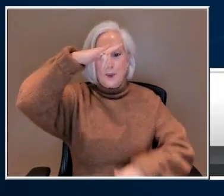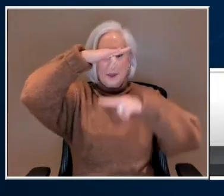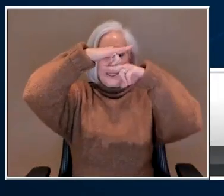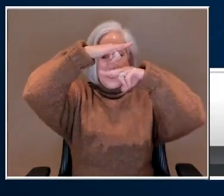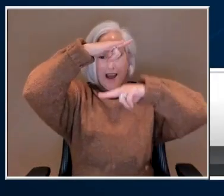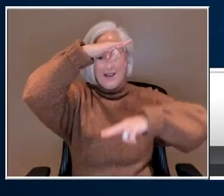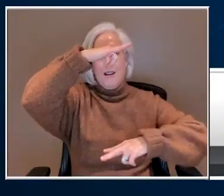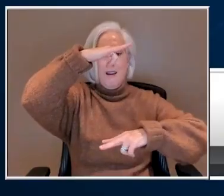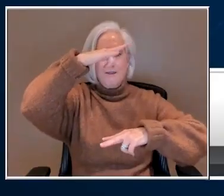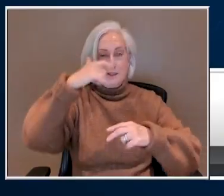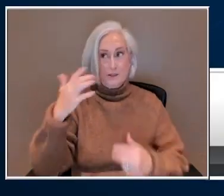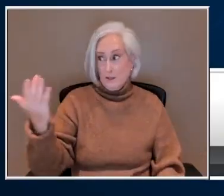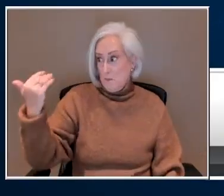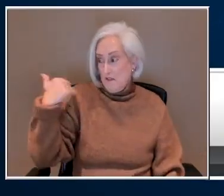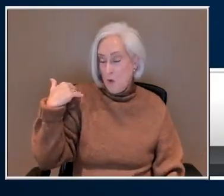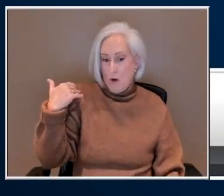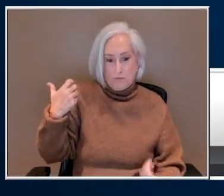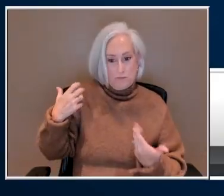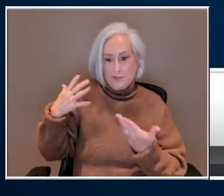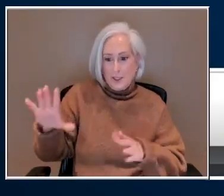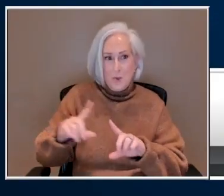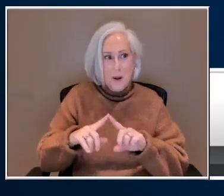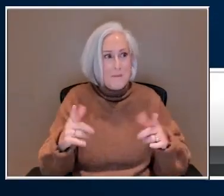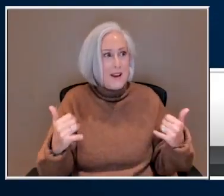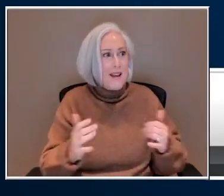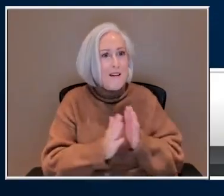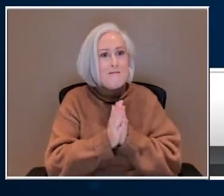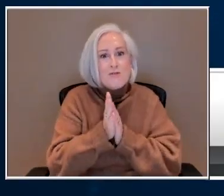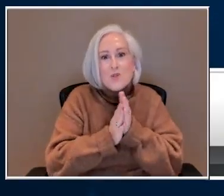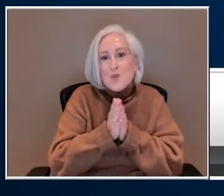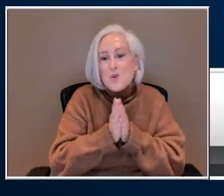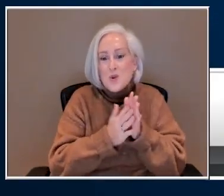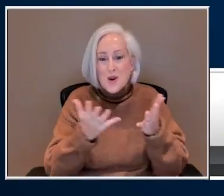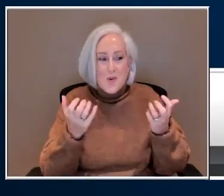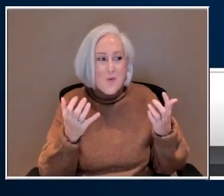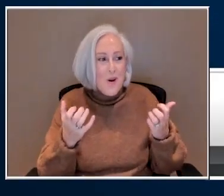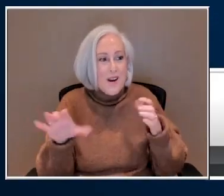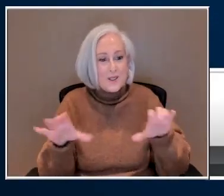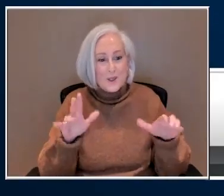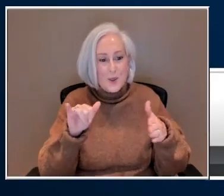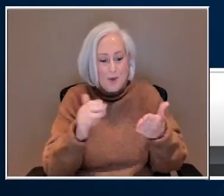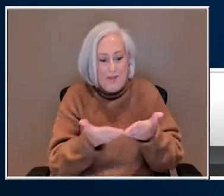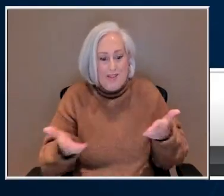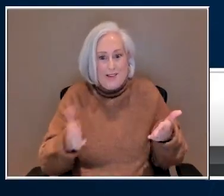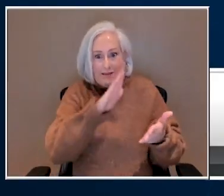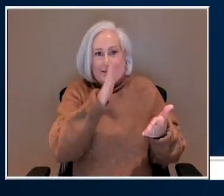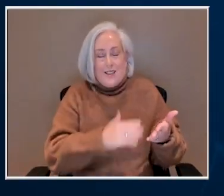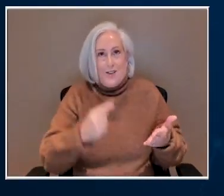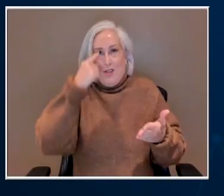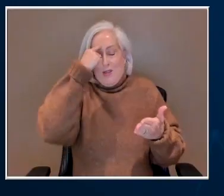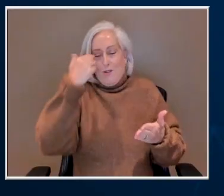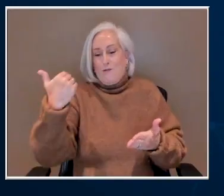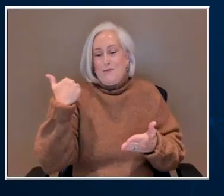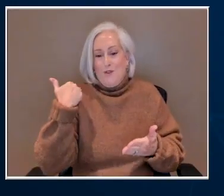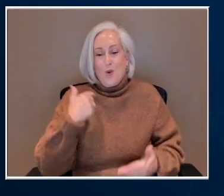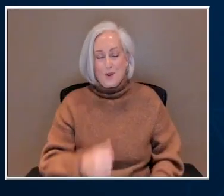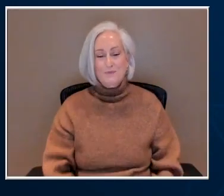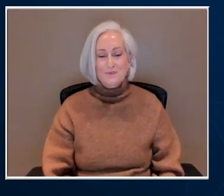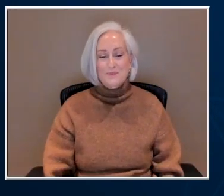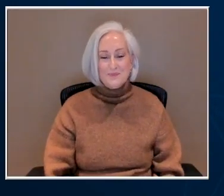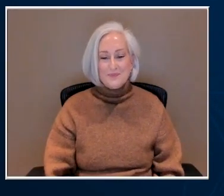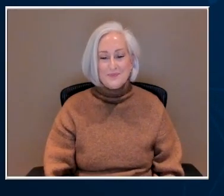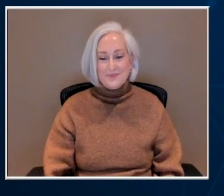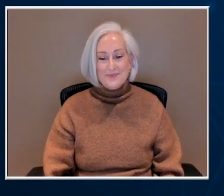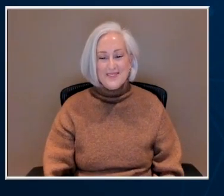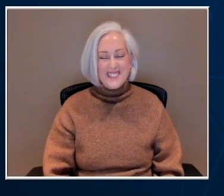to go skydiving, but now I kind of I want to go do things like that I never really wanted to do before, but like